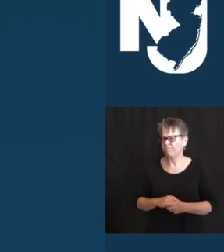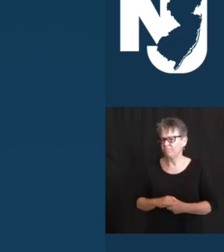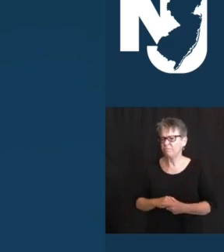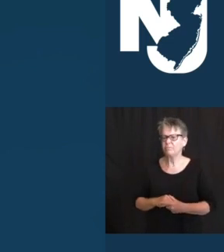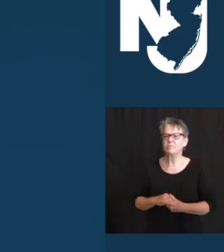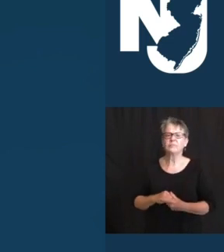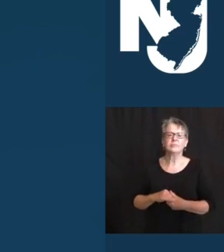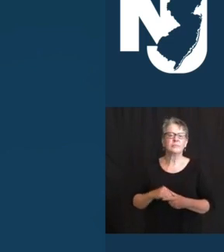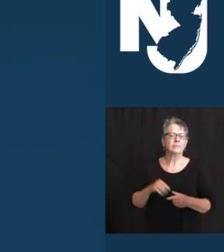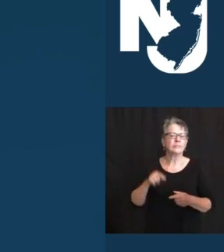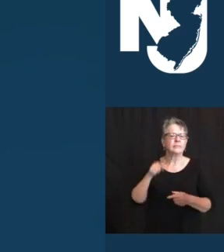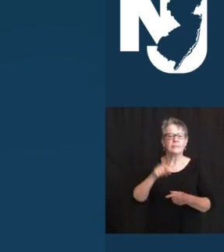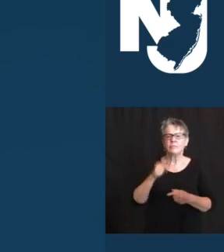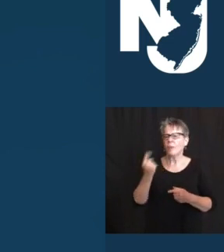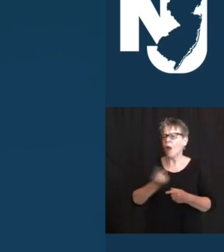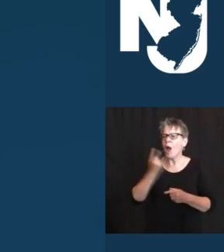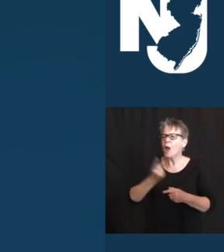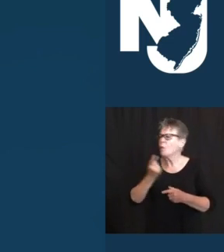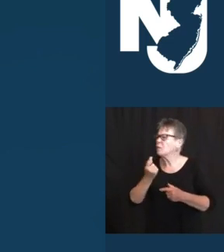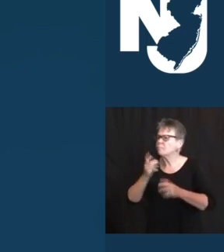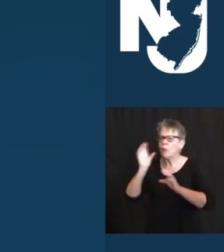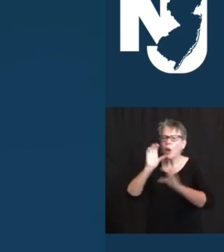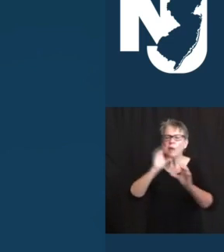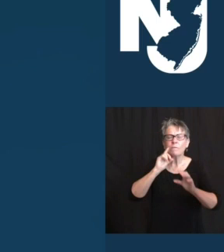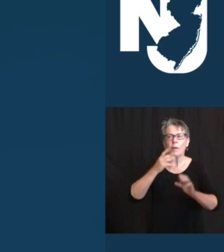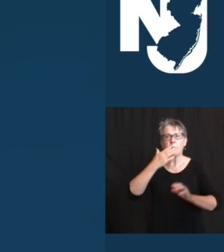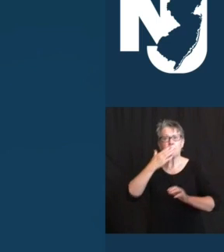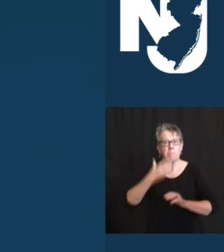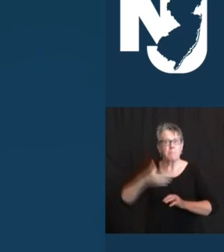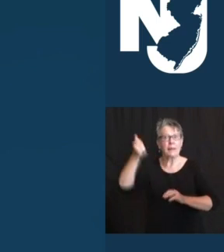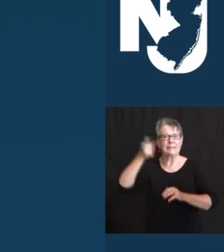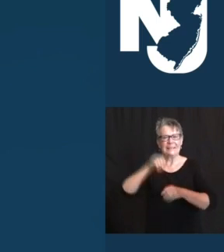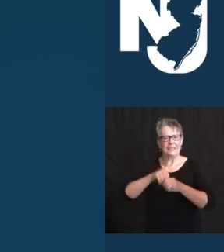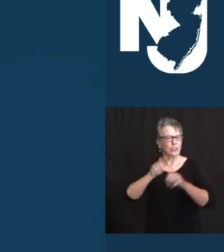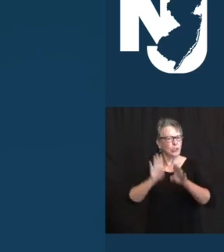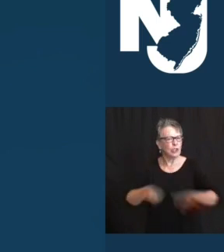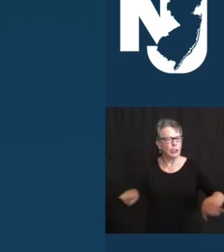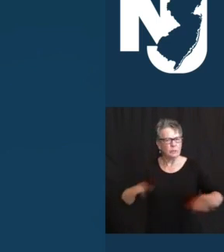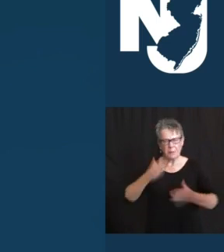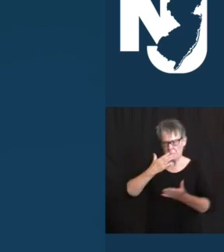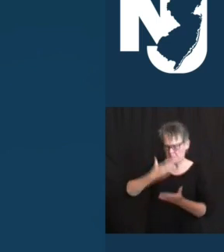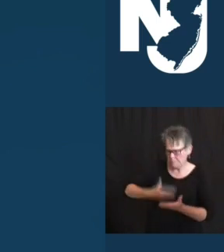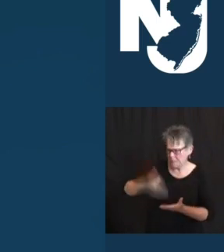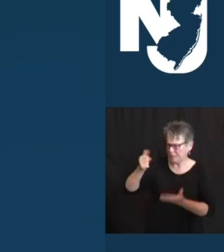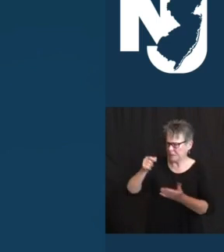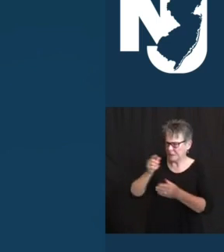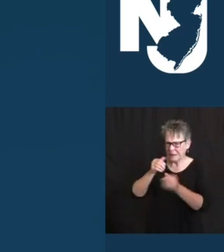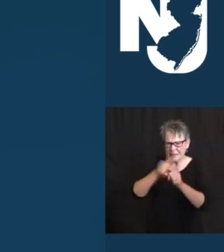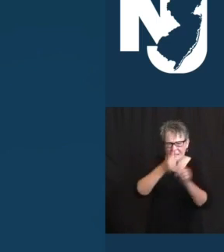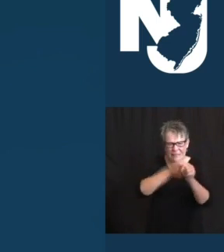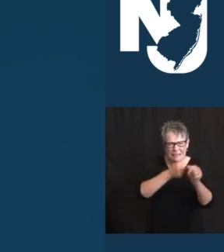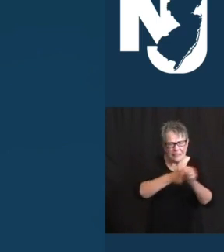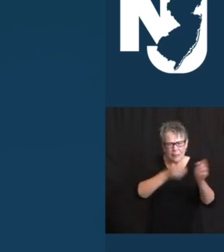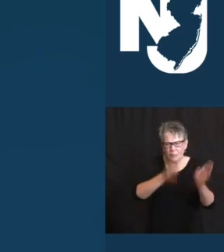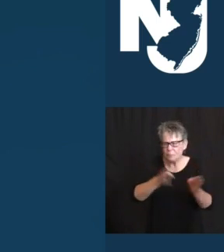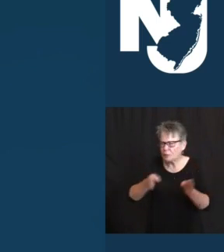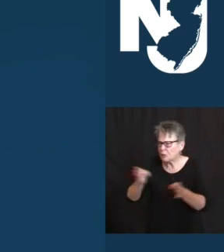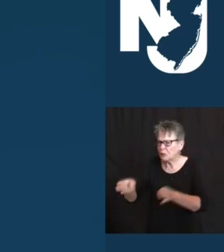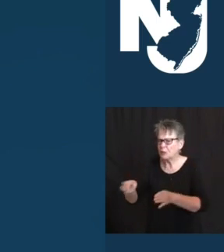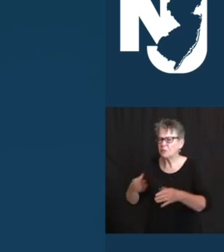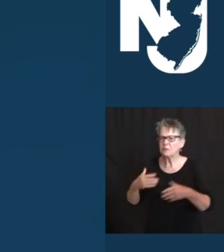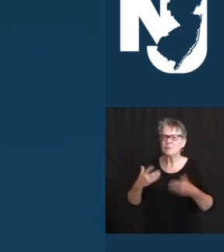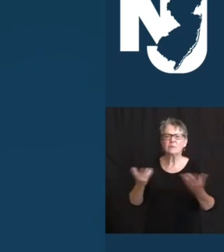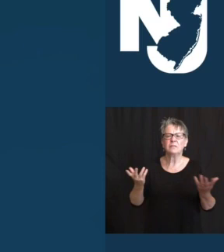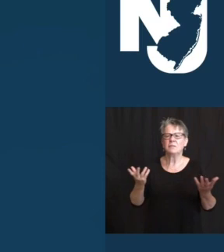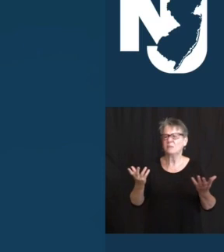goodness still existed in the world, and he was an example of both. May God bless his memory and legacy, and may it be